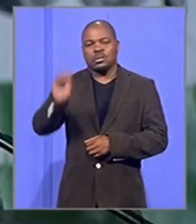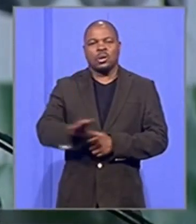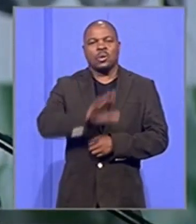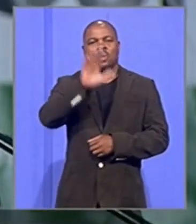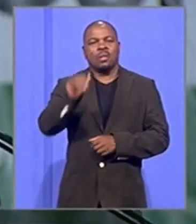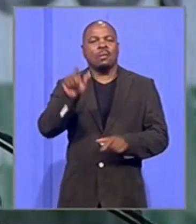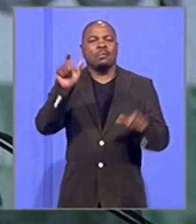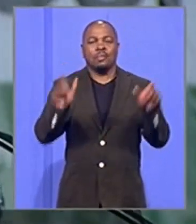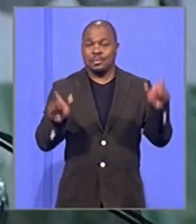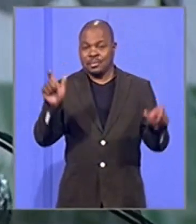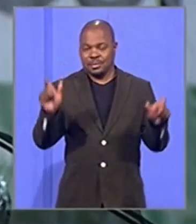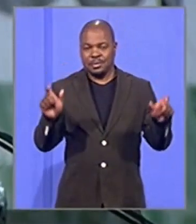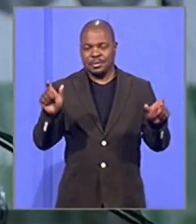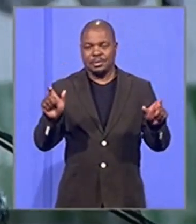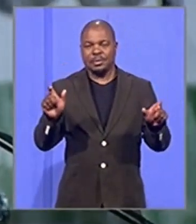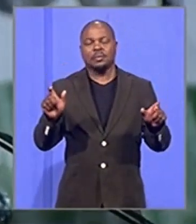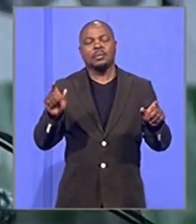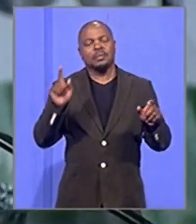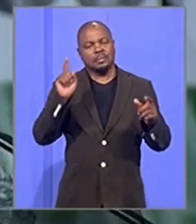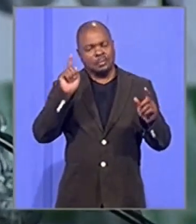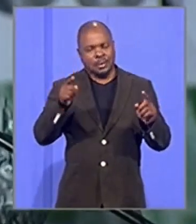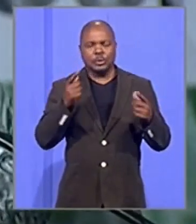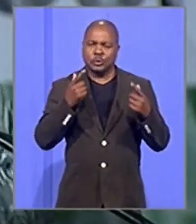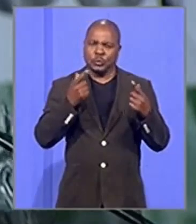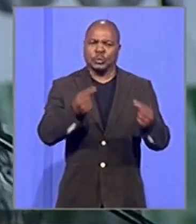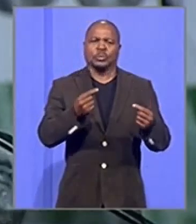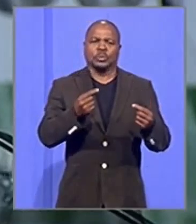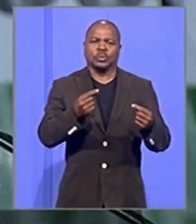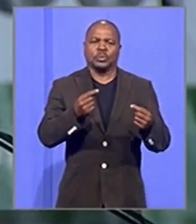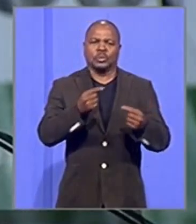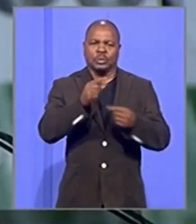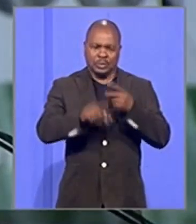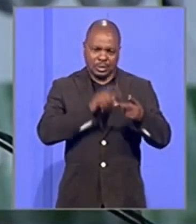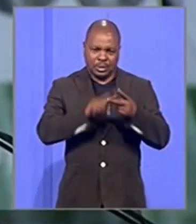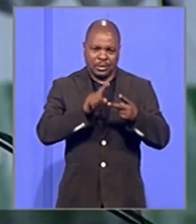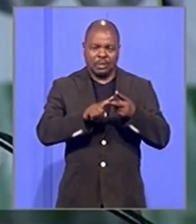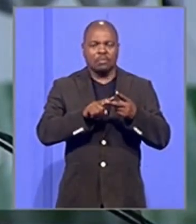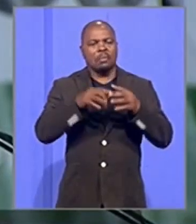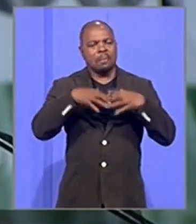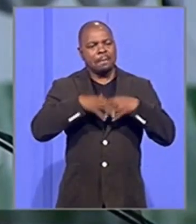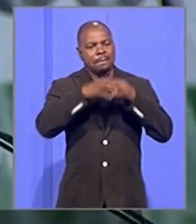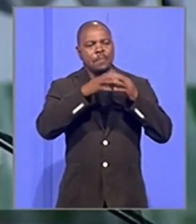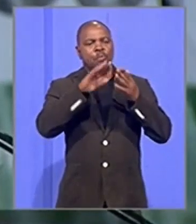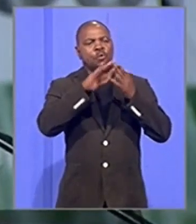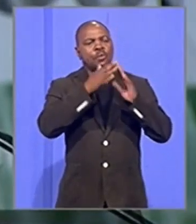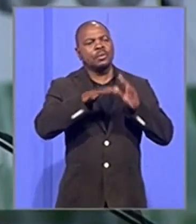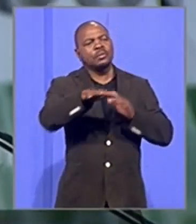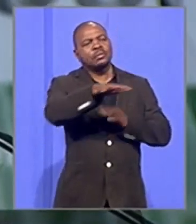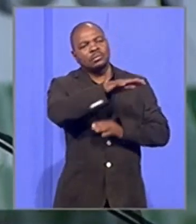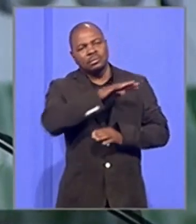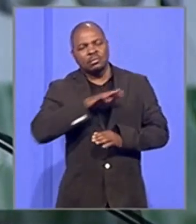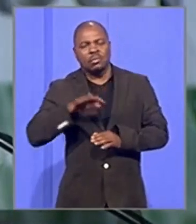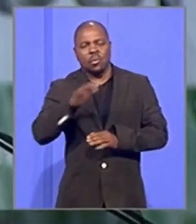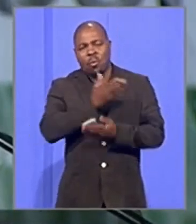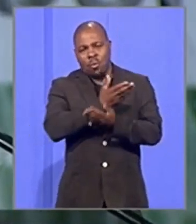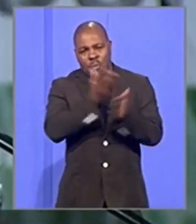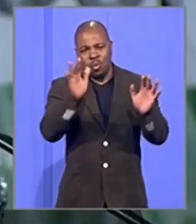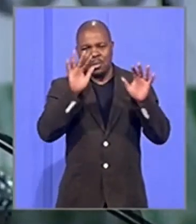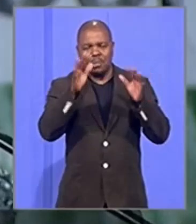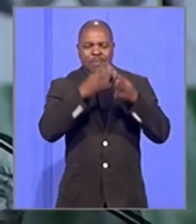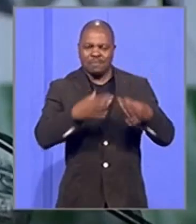Africans have to make to create a society where everyone is